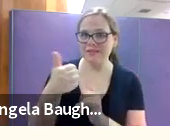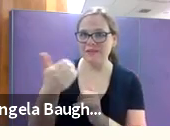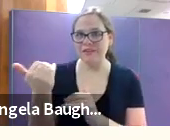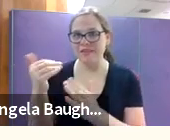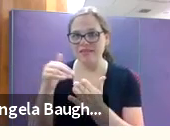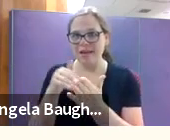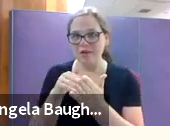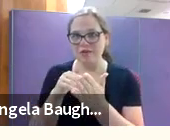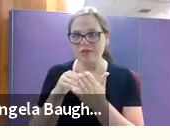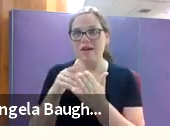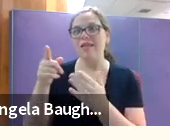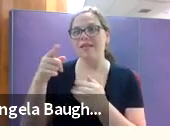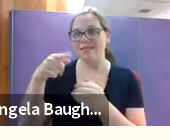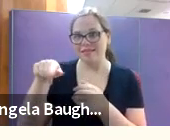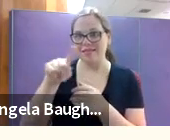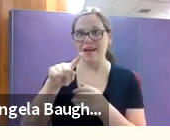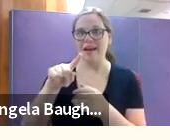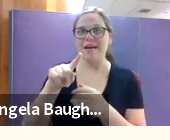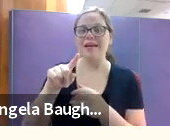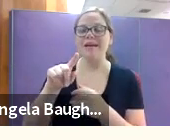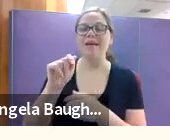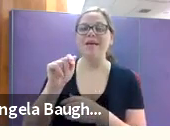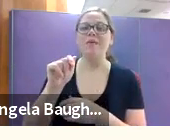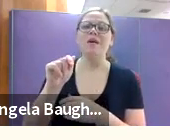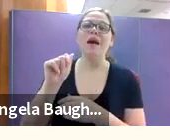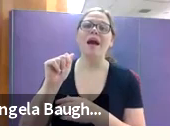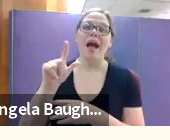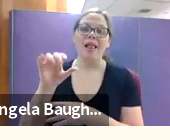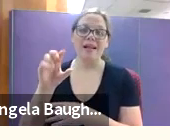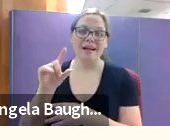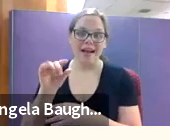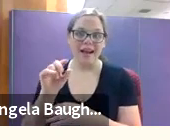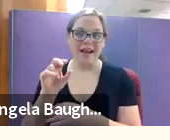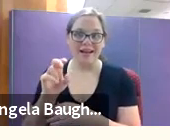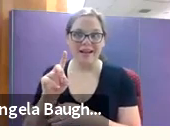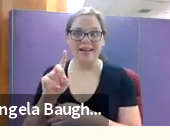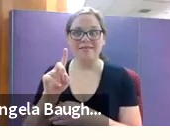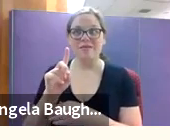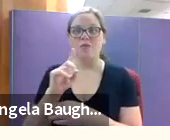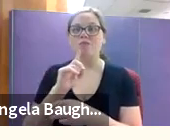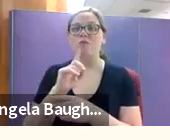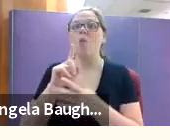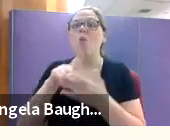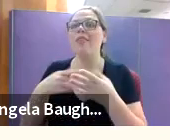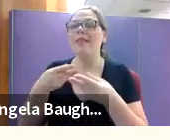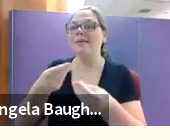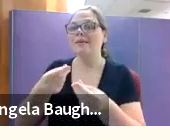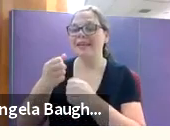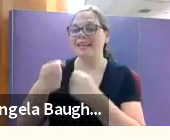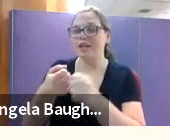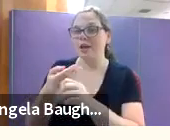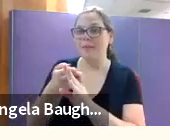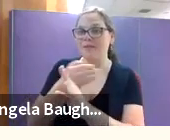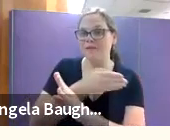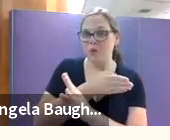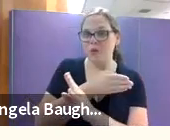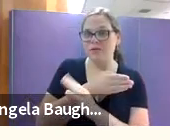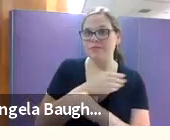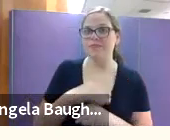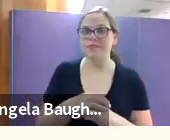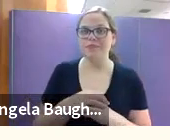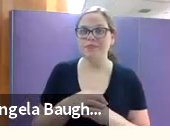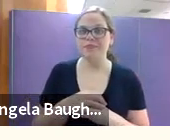$15,000, they would be allocated the actual that they spent the year before. So I did that, and I just want to take you down